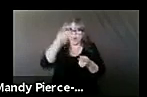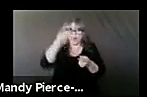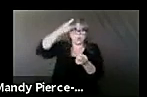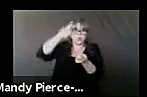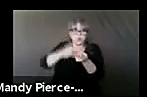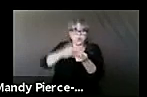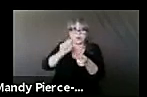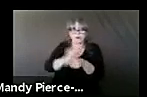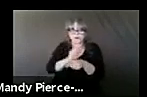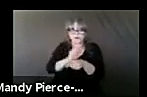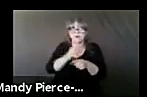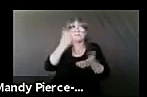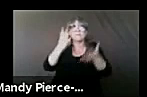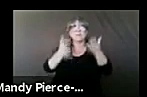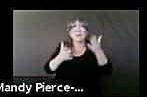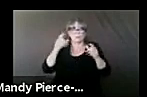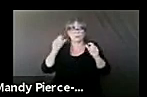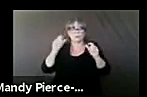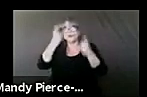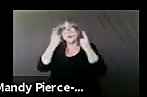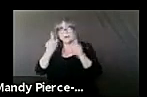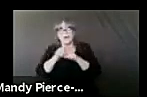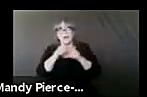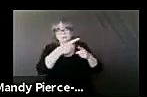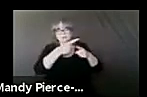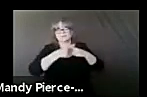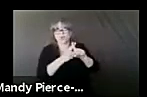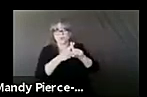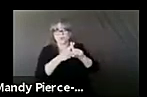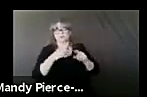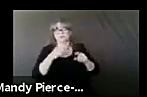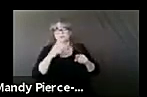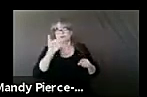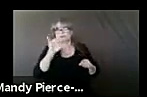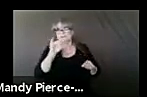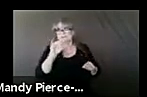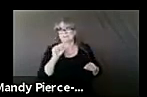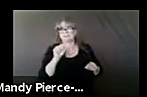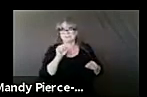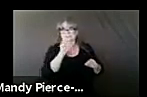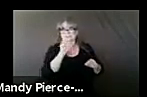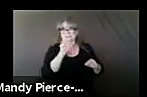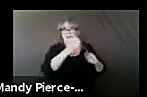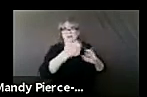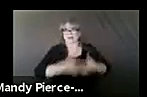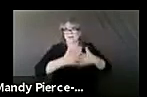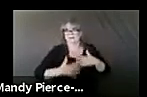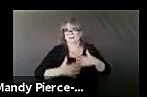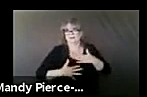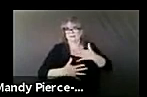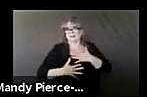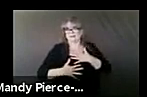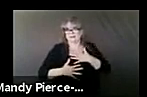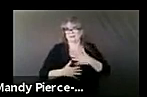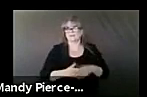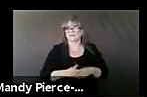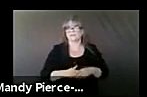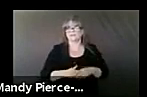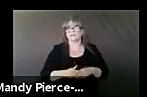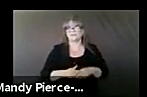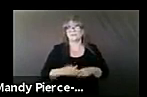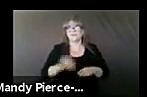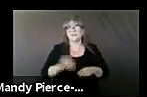centralized unified command center to better understand where other hospital beds are, where other ventilators may be. And I